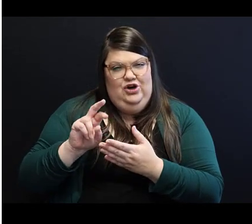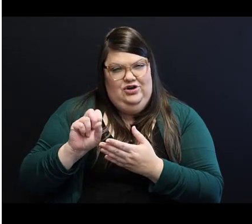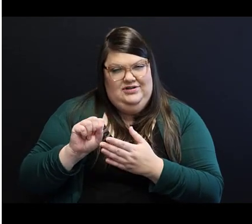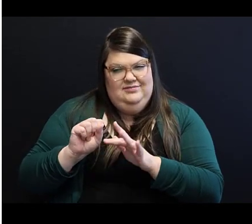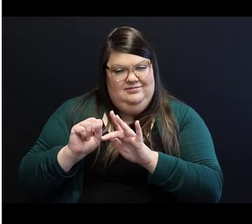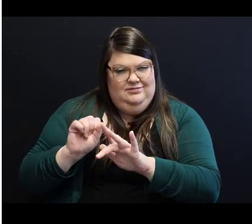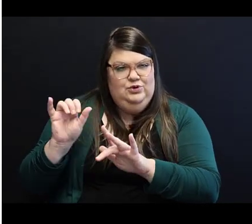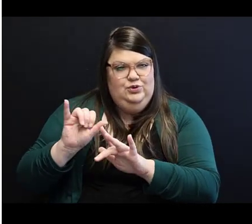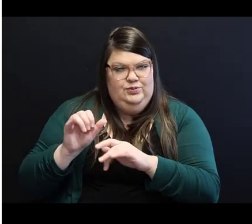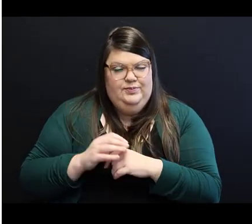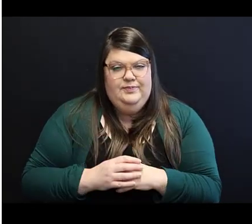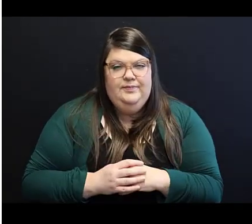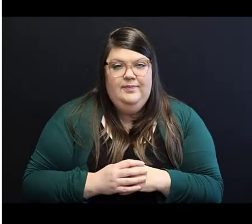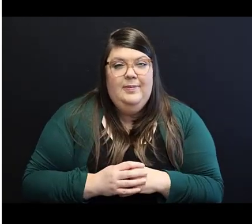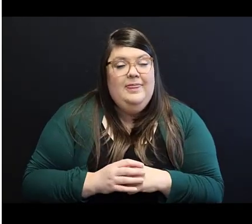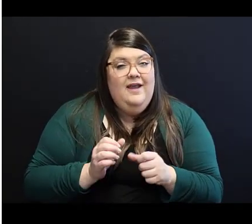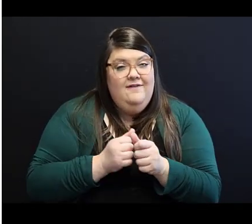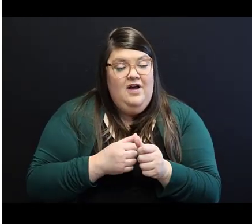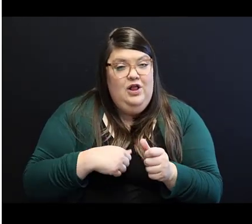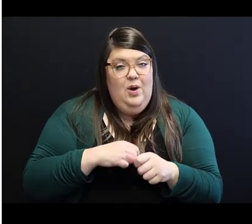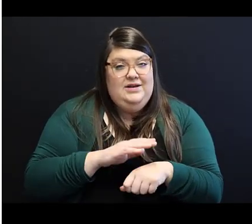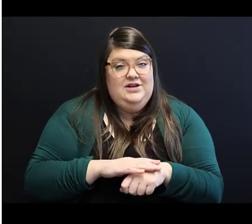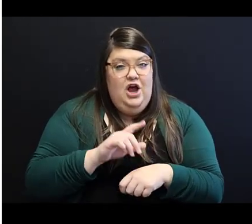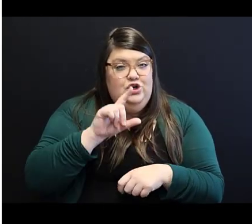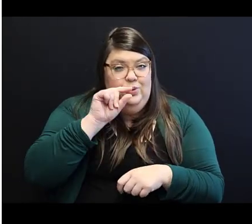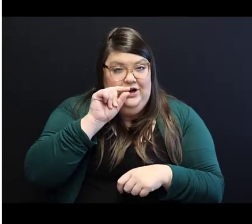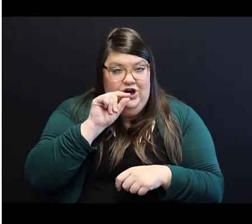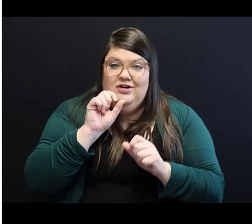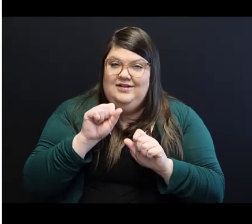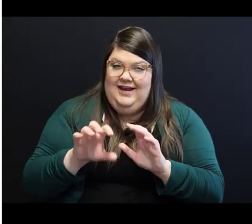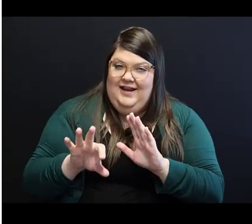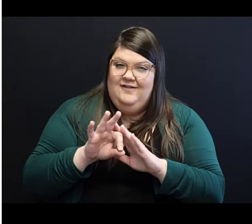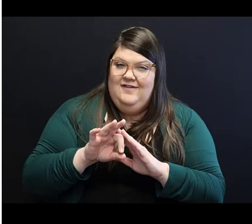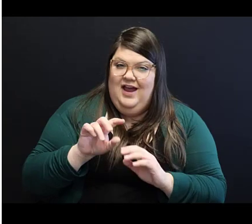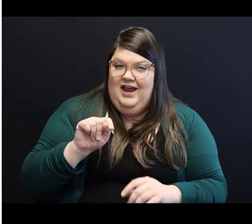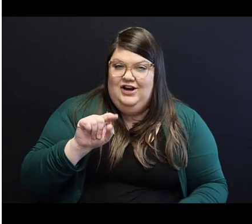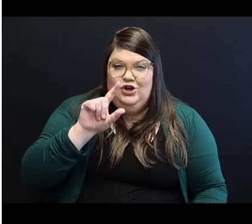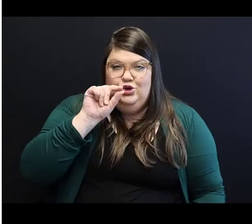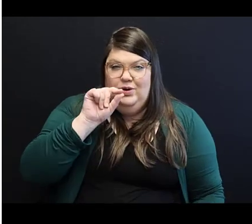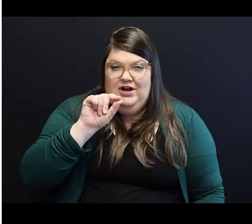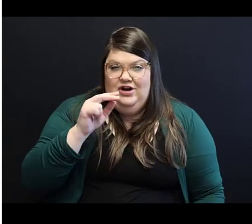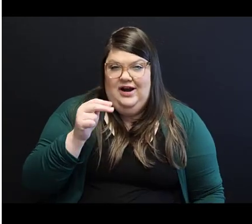on Twitter, you can find NCRTM's Twitter handle, which is at